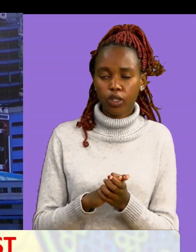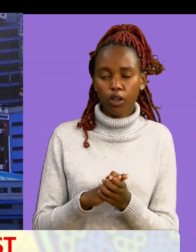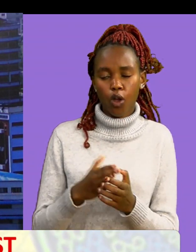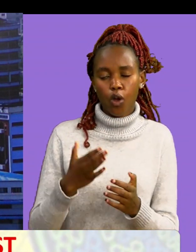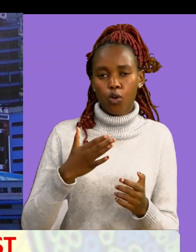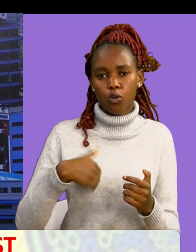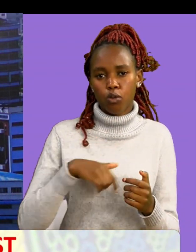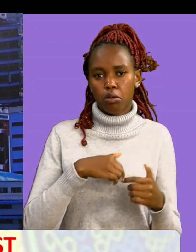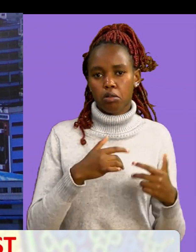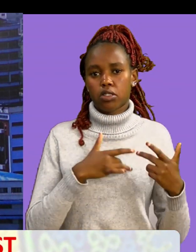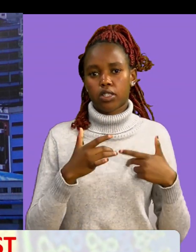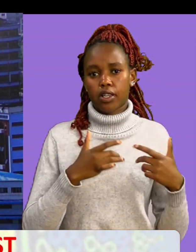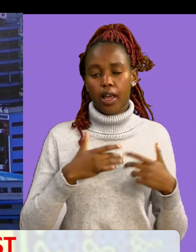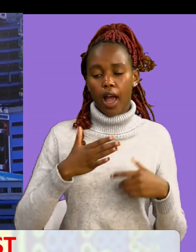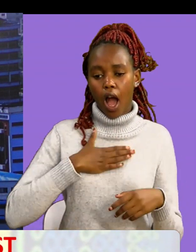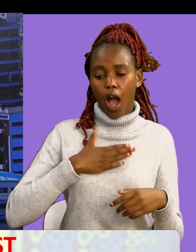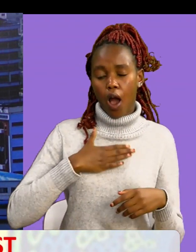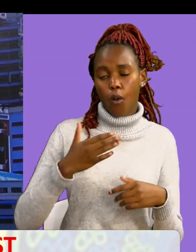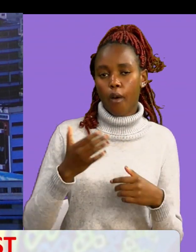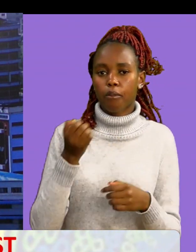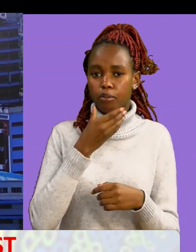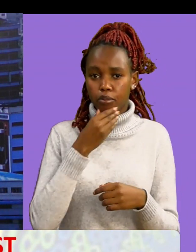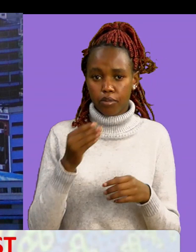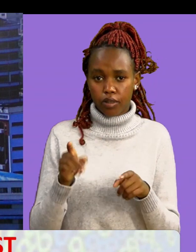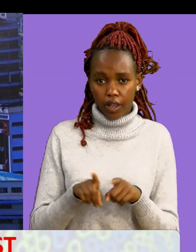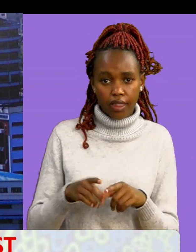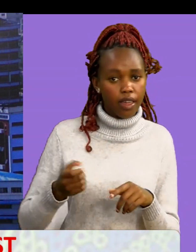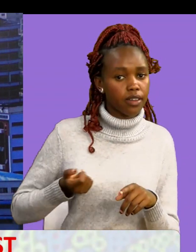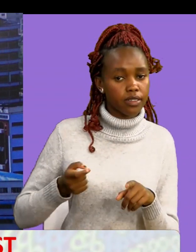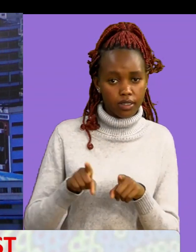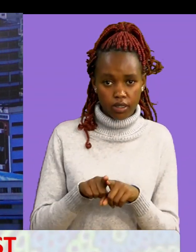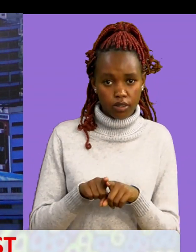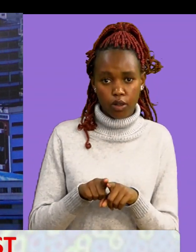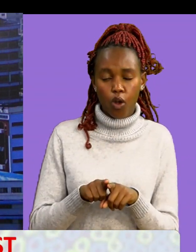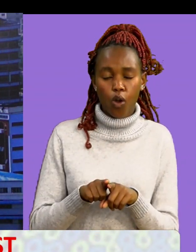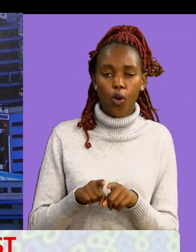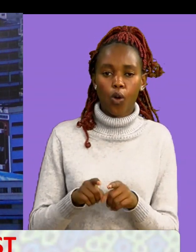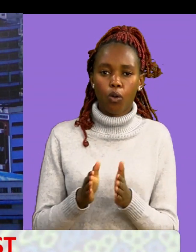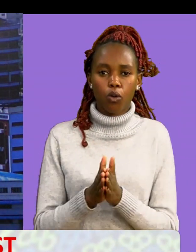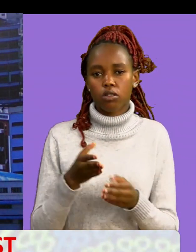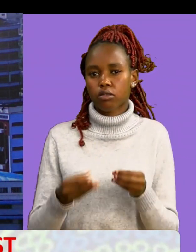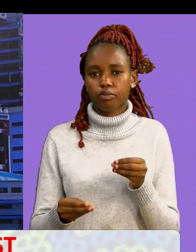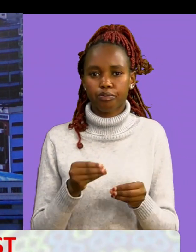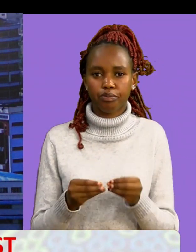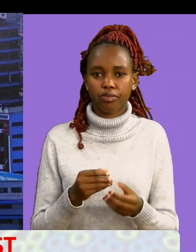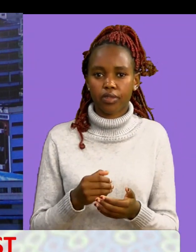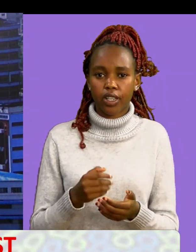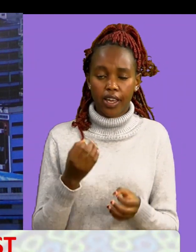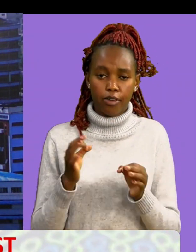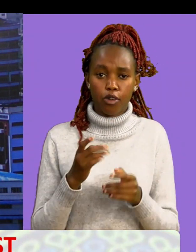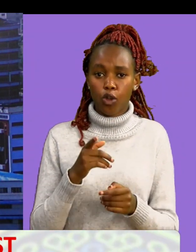pale na wheelchair, or they're walking, they're having crutches, assist. Kama unaweza saidia, muulize kama unaweza